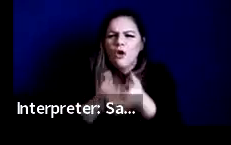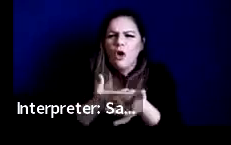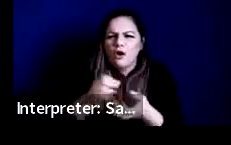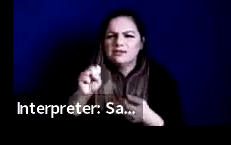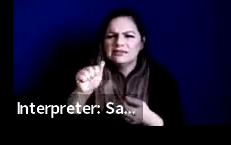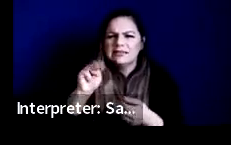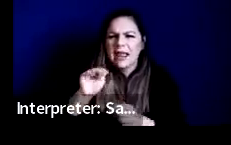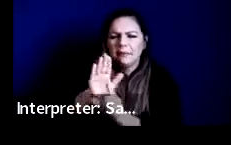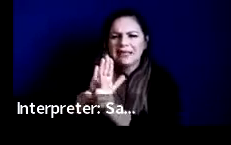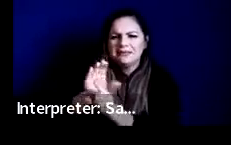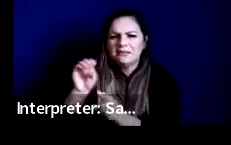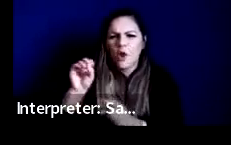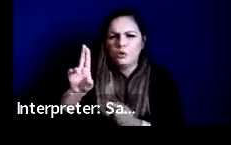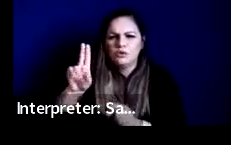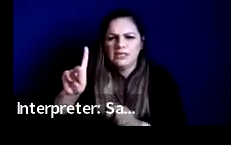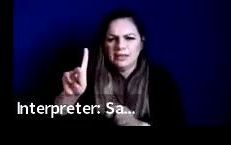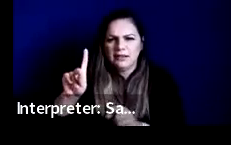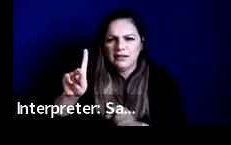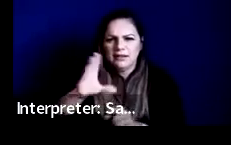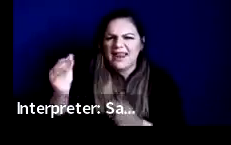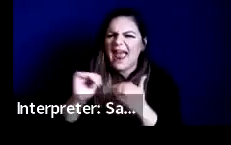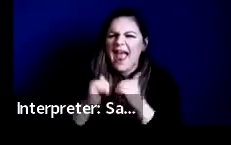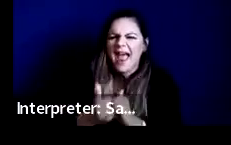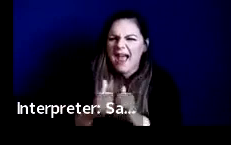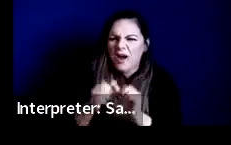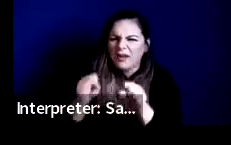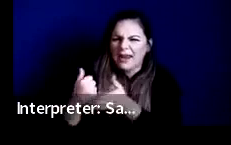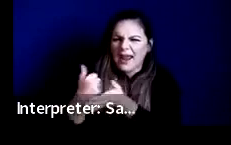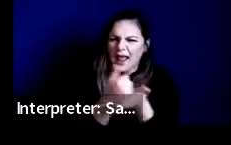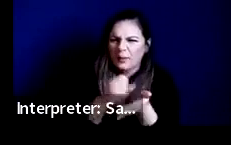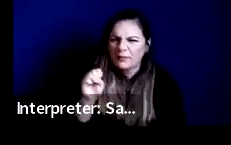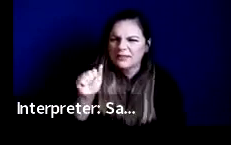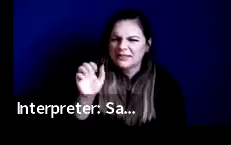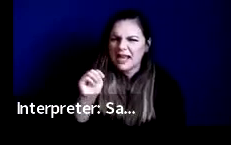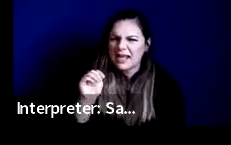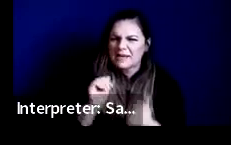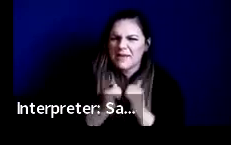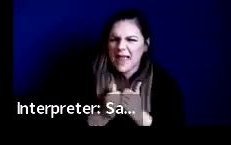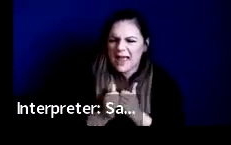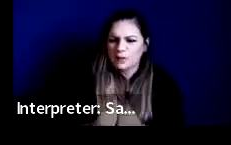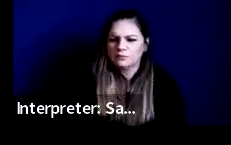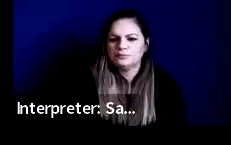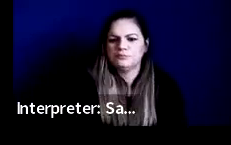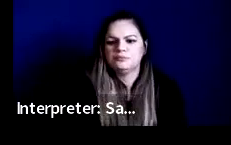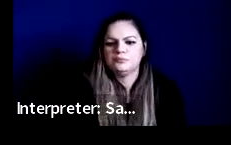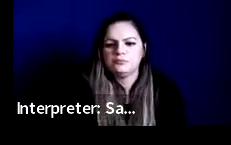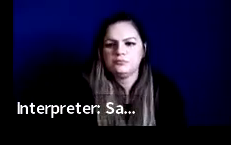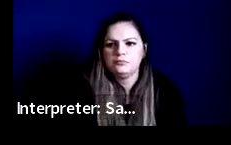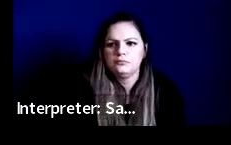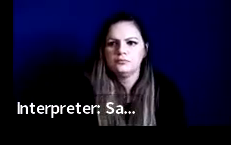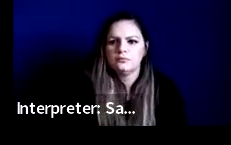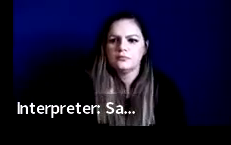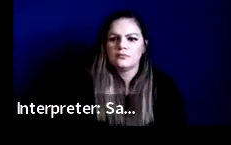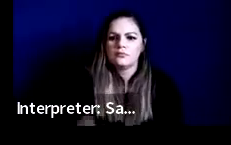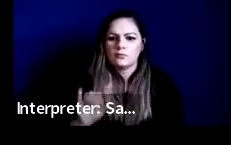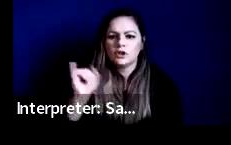And I'm going to time us at 60 seconds. So Megan, I was just informed that the chat seems to be disabled. So while we're figuring that